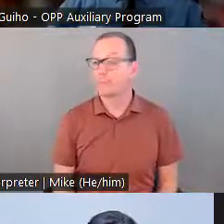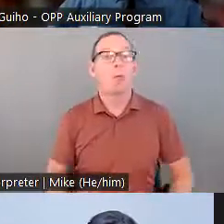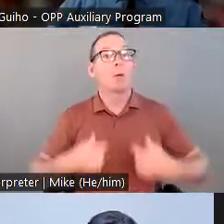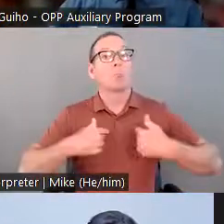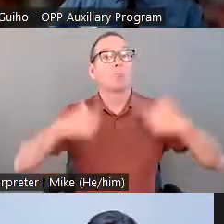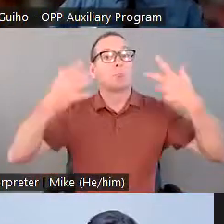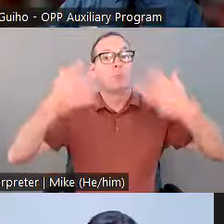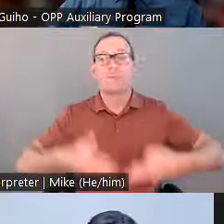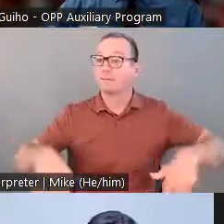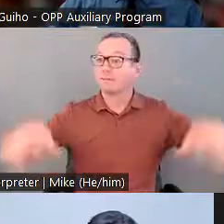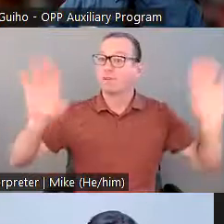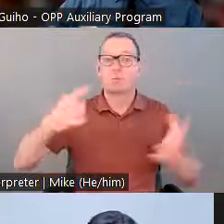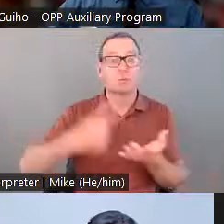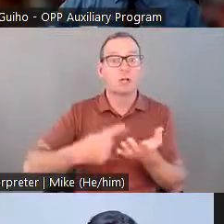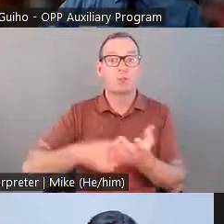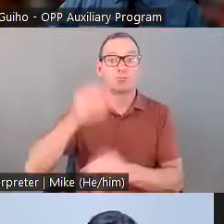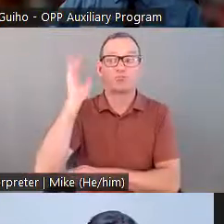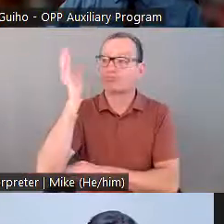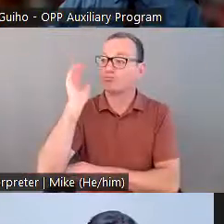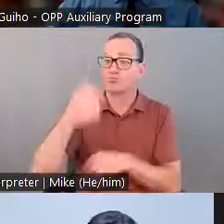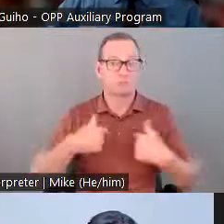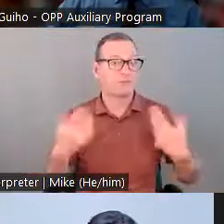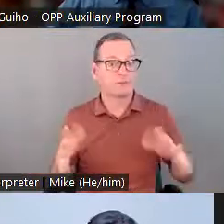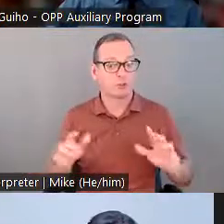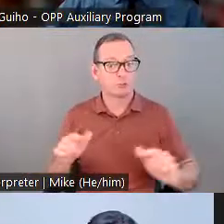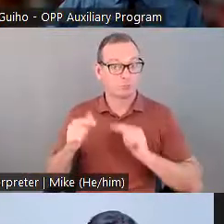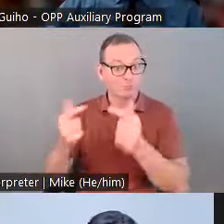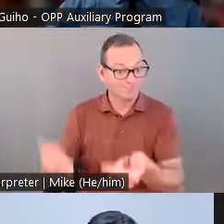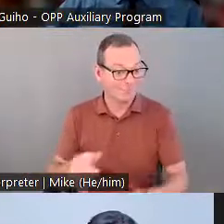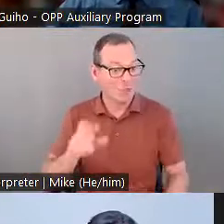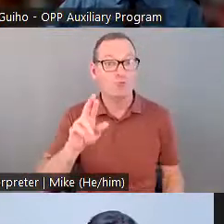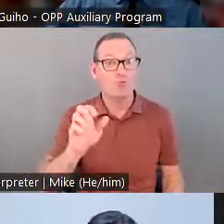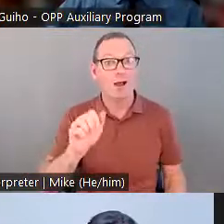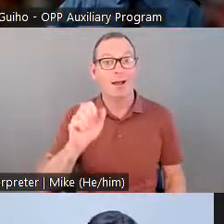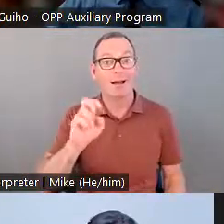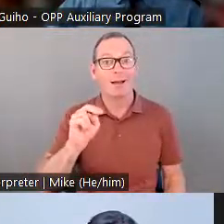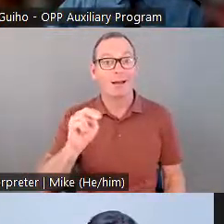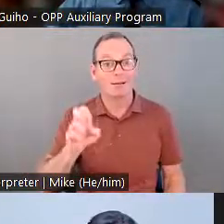to questions. I think Rayanne's going to do that.